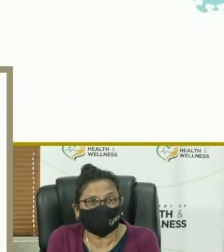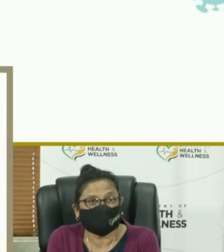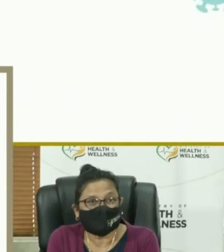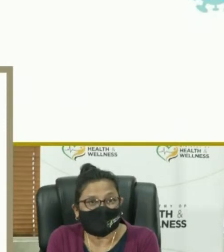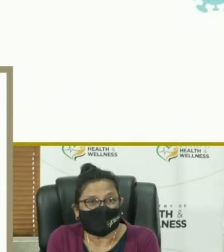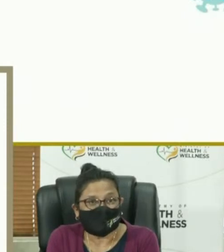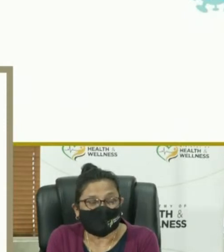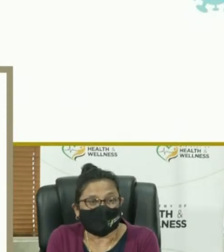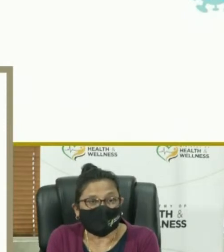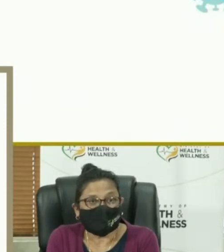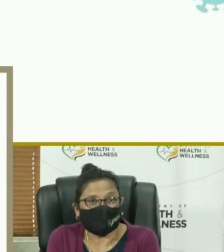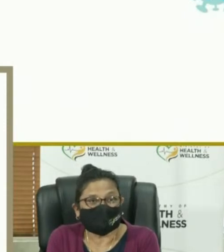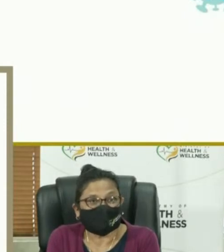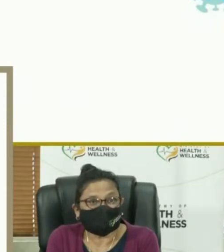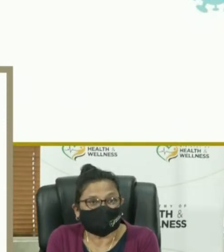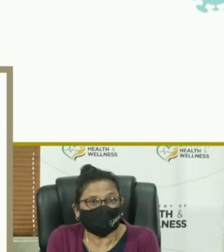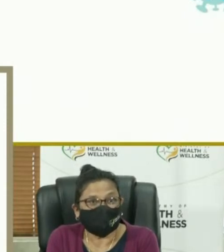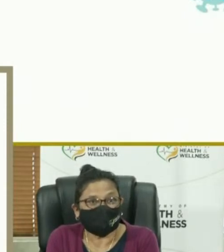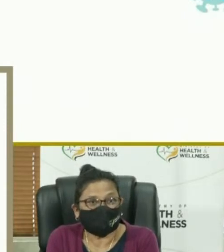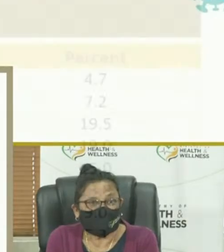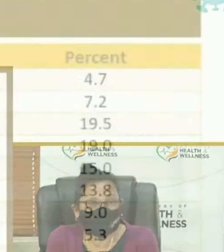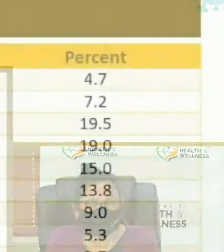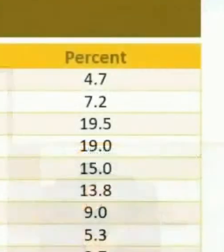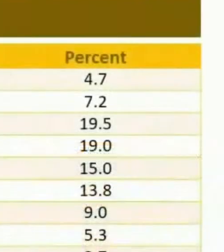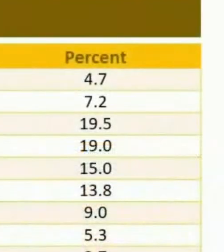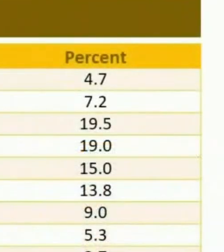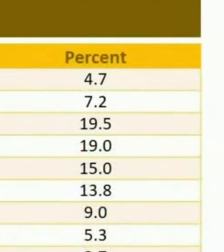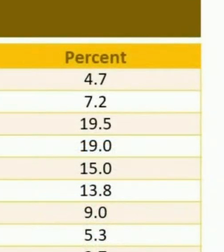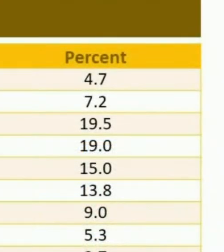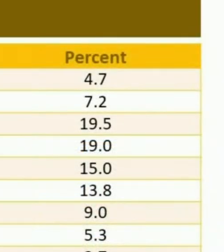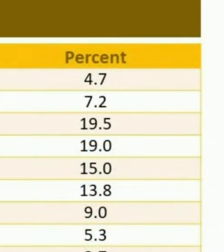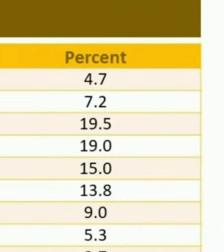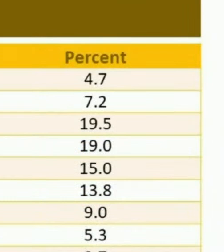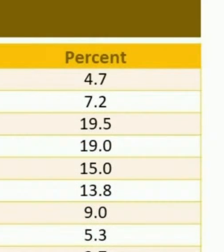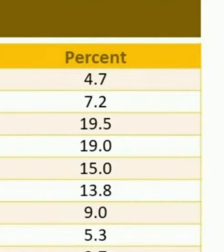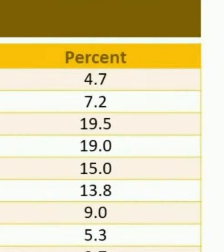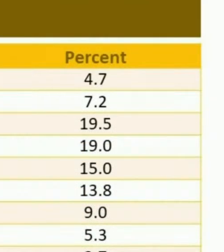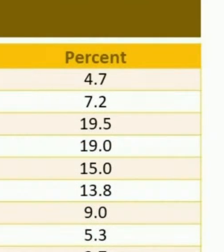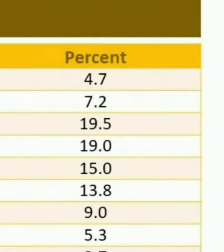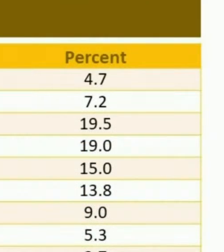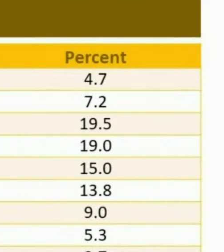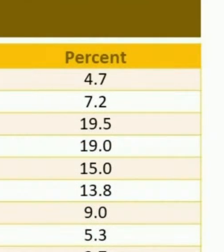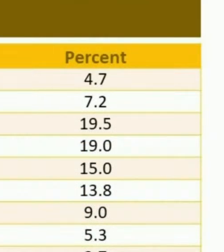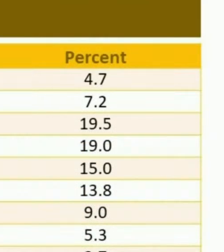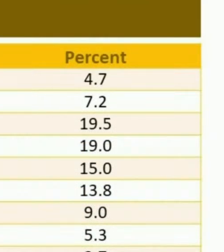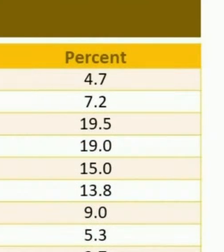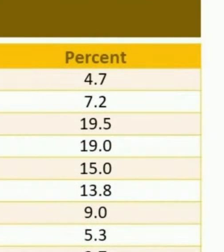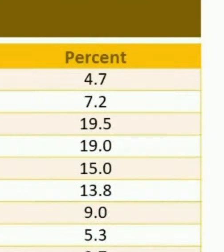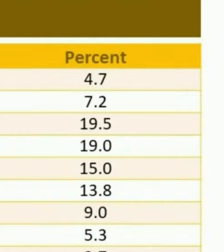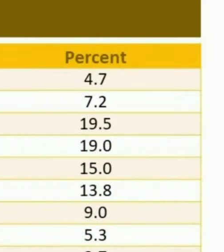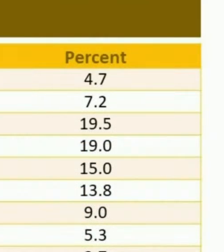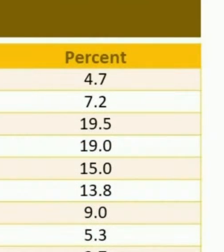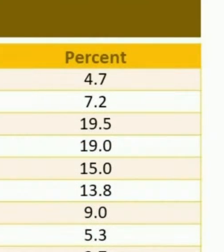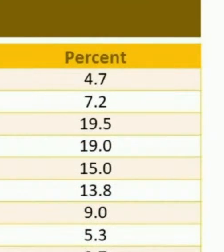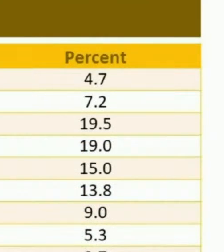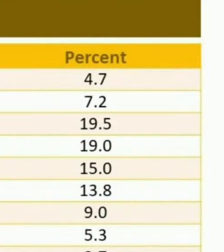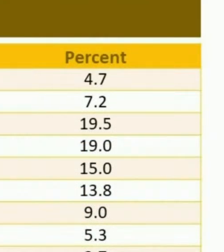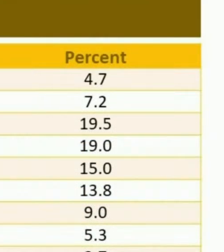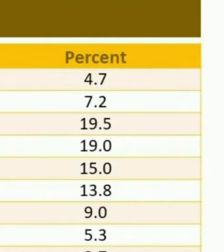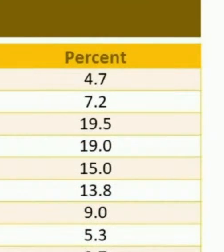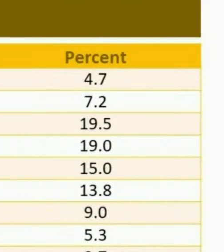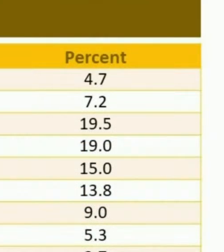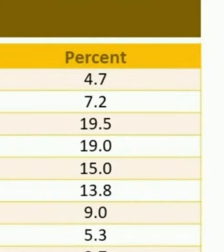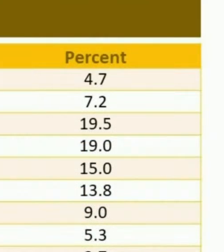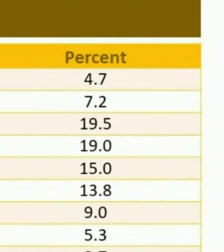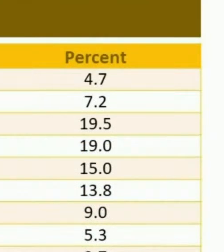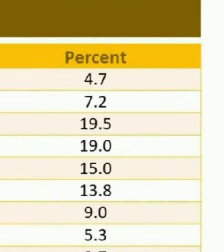group, where we have 19.5% and 19% respectively of persons that are